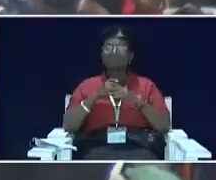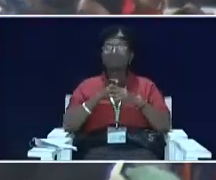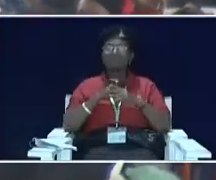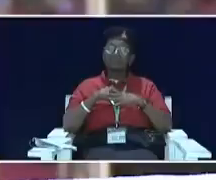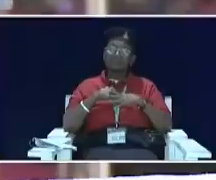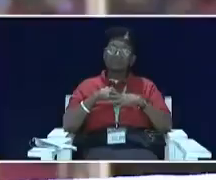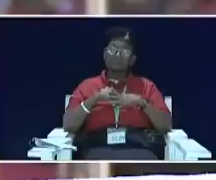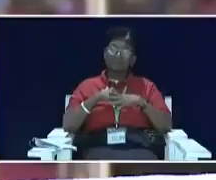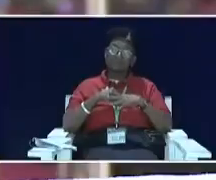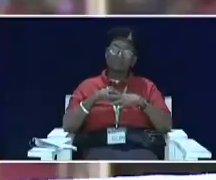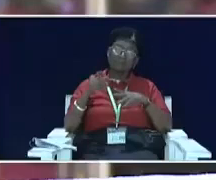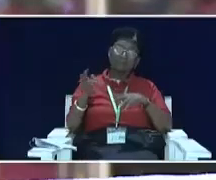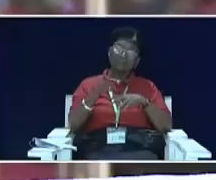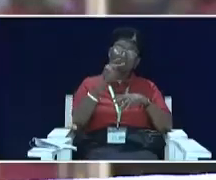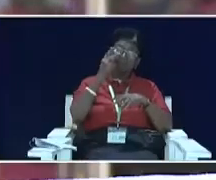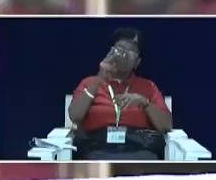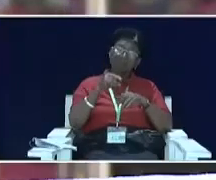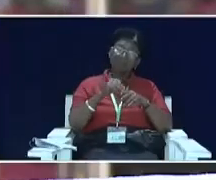See,